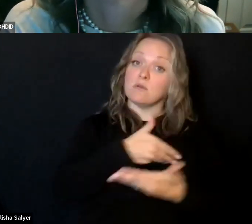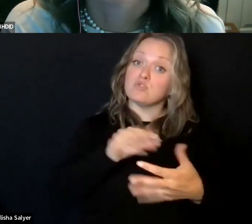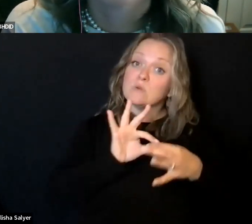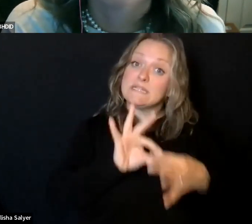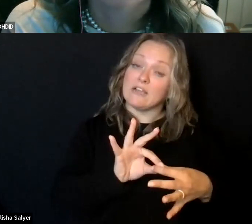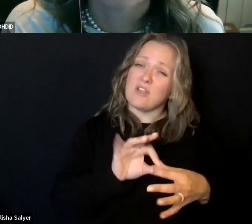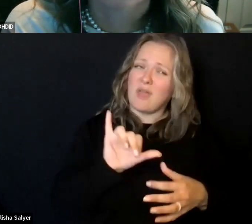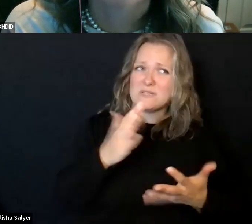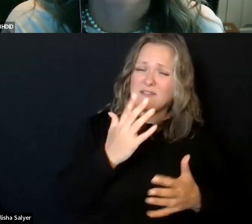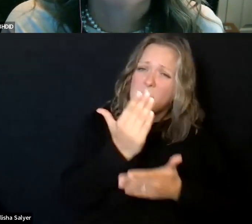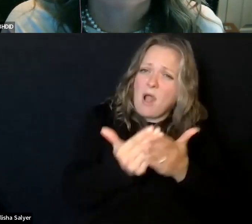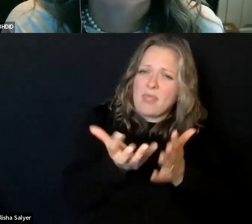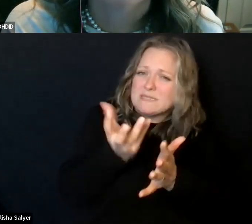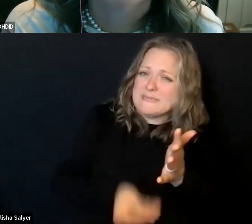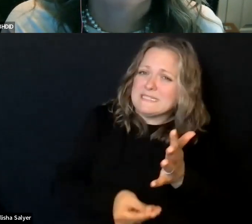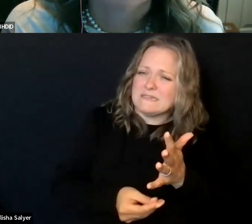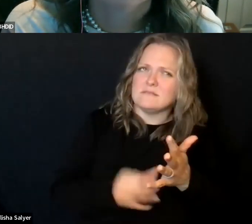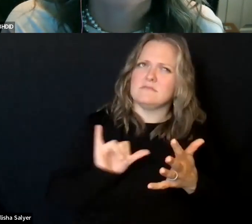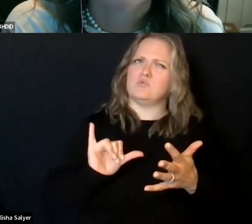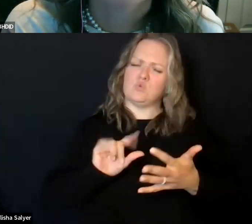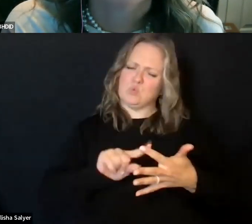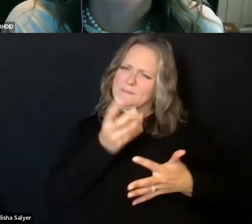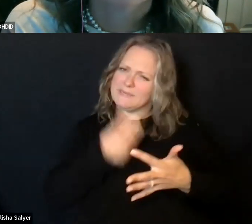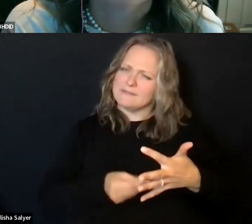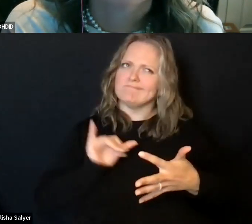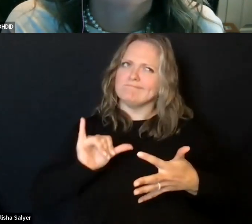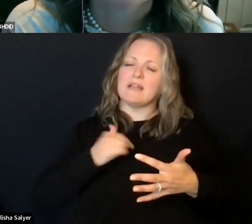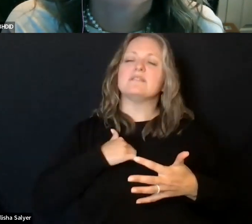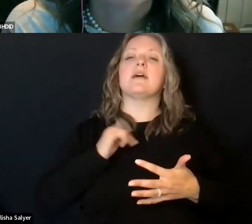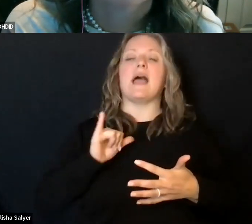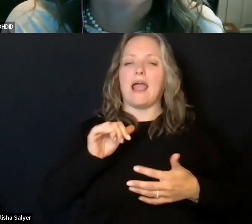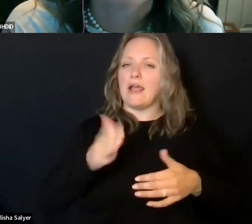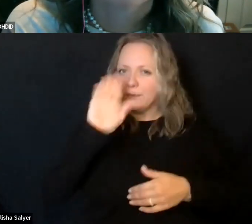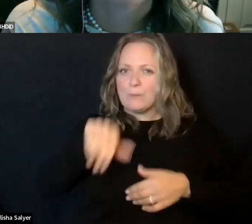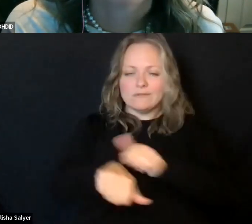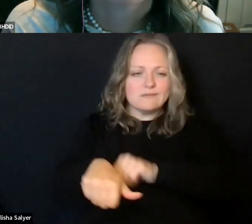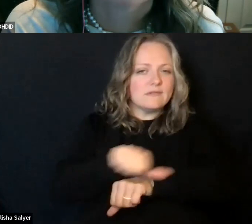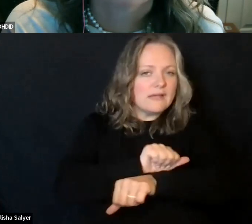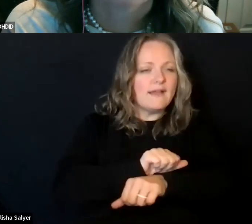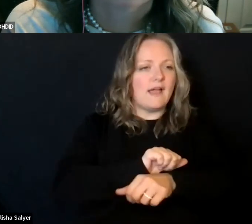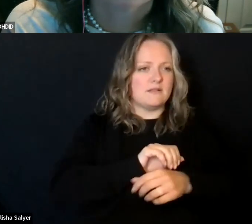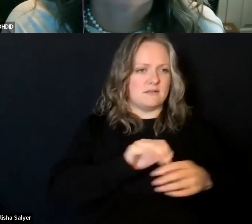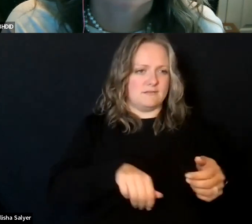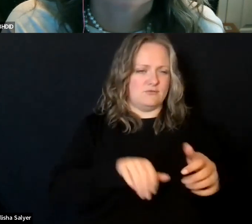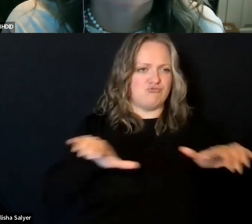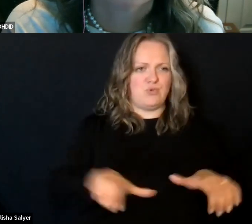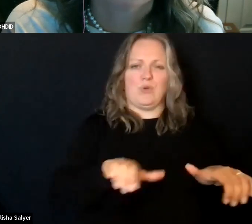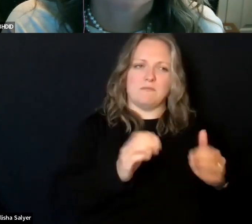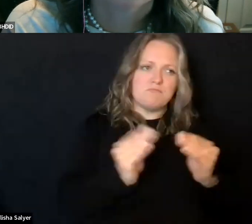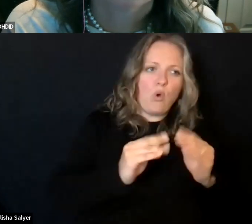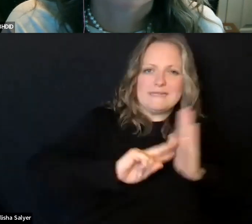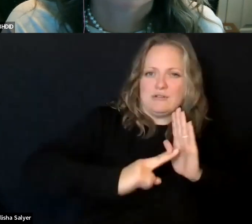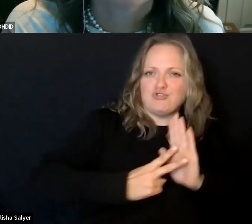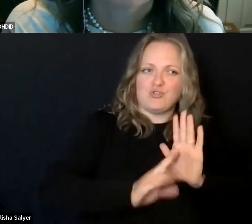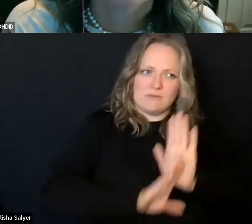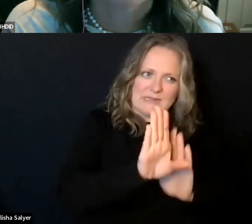of a missing piece. I built those up, was more intentional, and I've been able to get a lot of